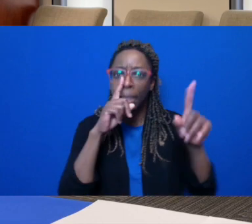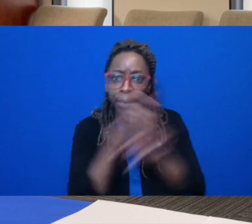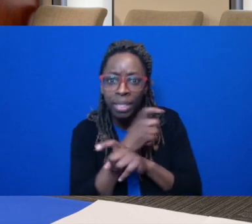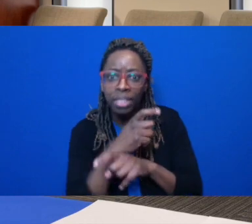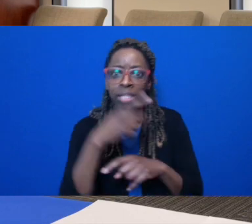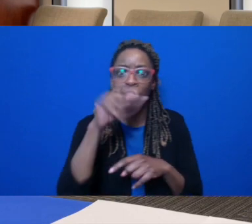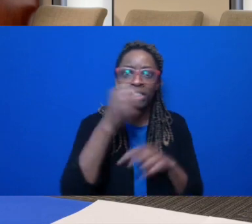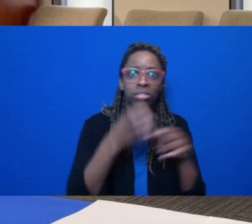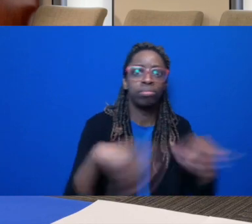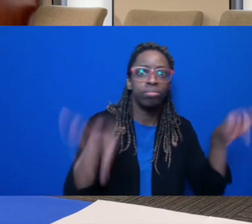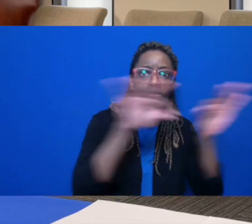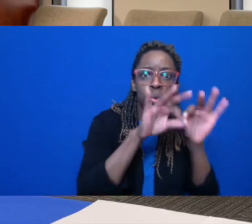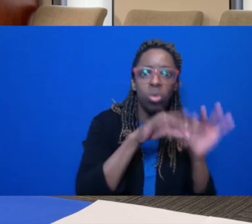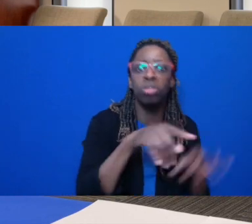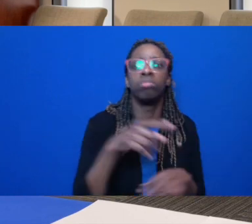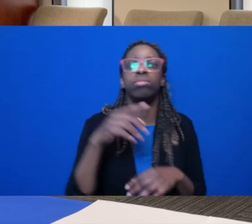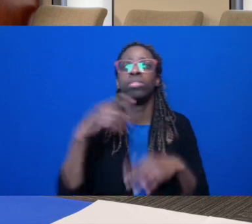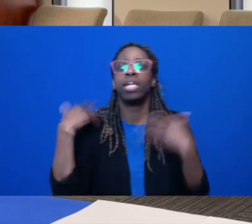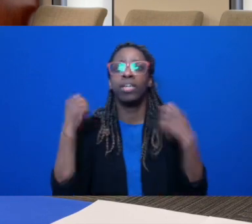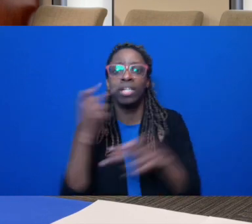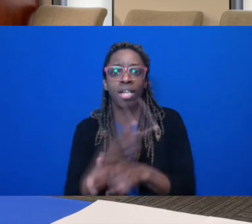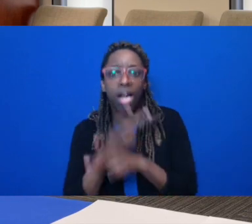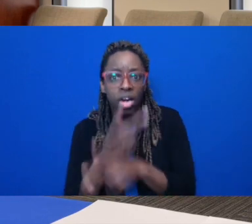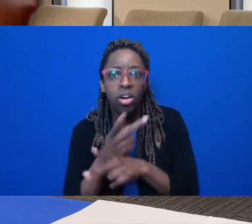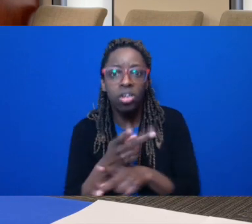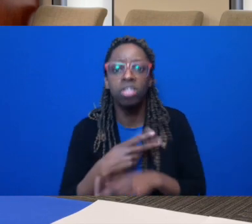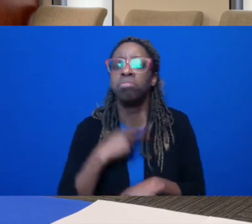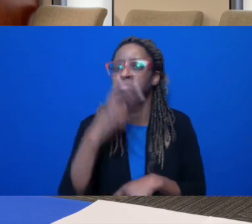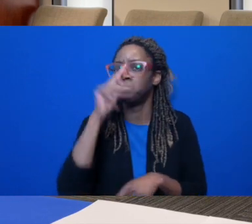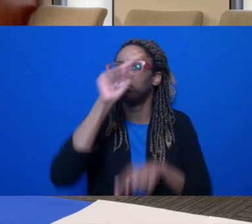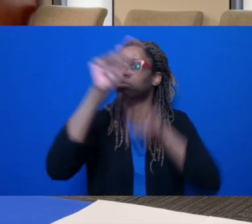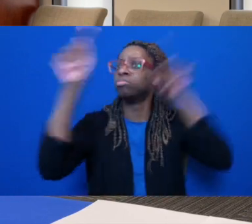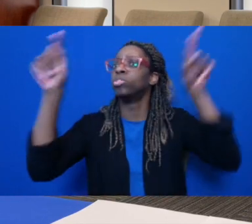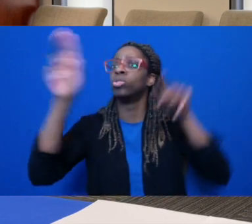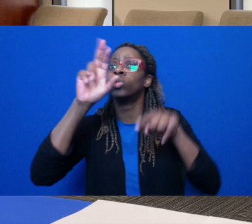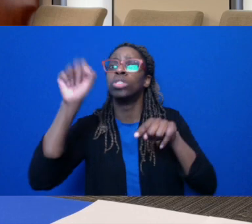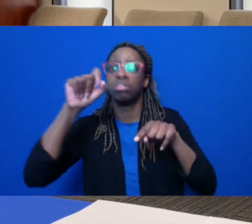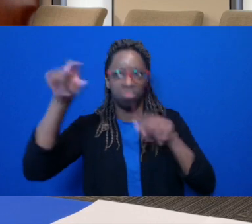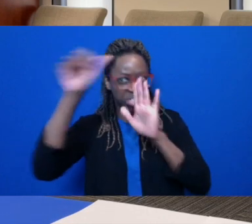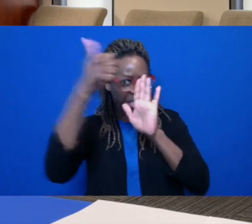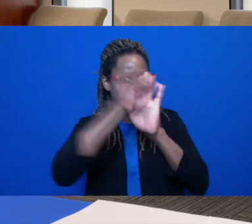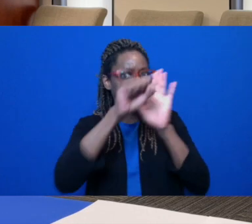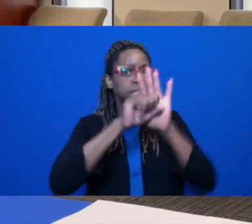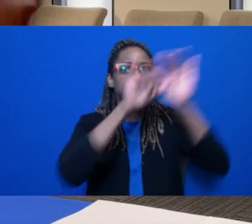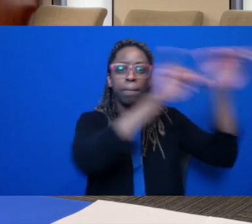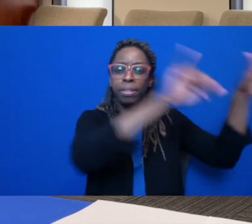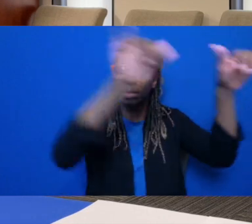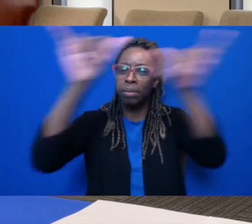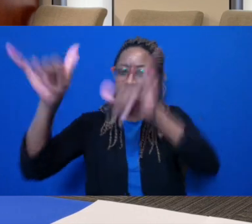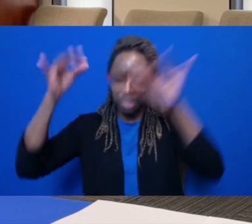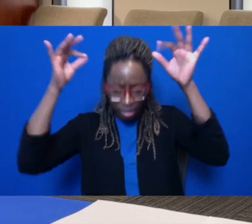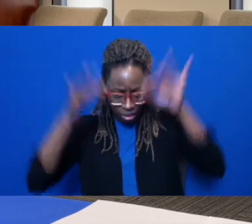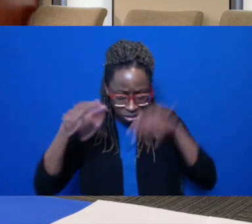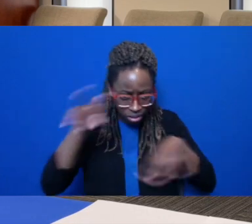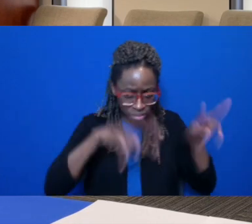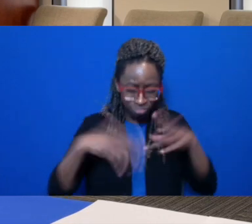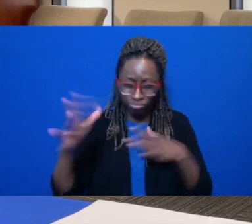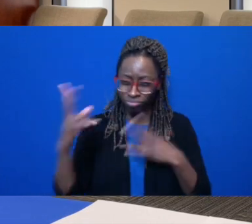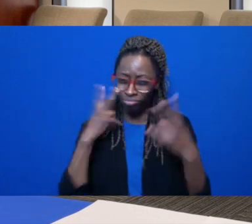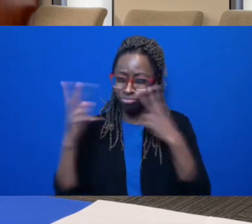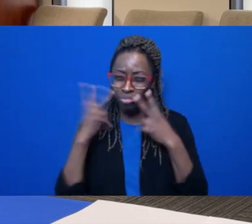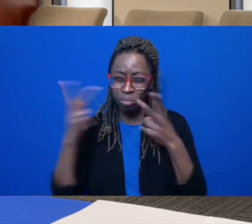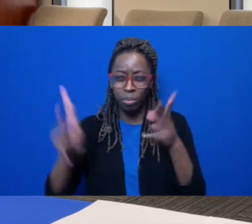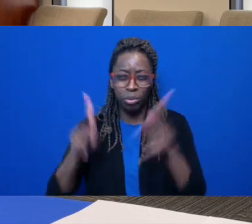cetera, is that also increases the risk of people dying because they can't get the medical care they need. So it was recommended